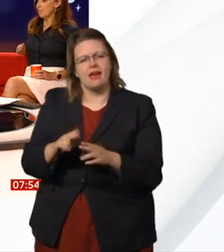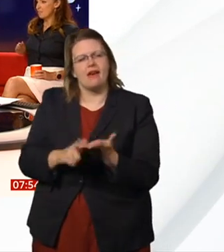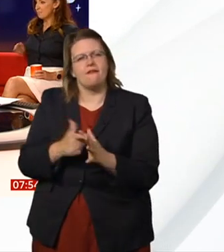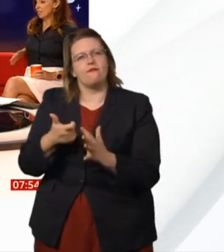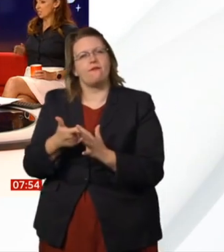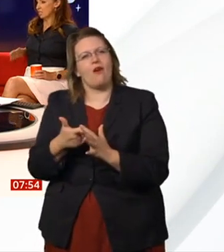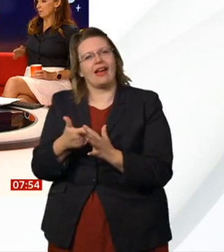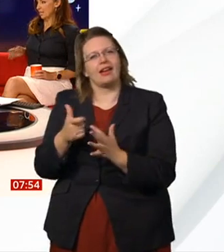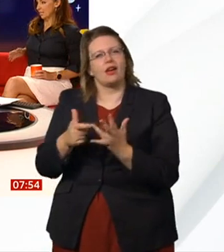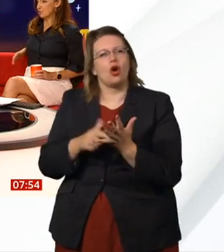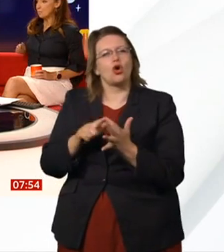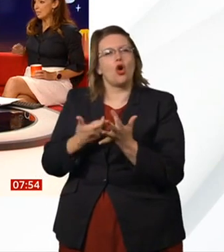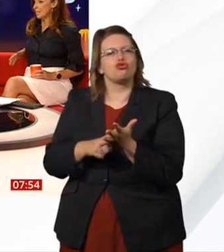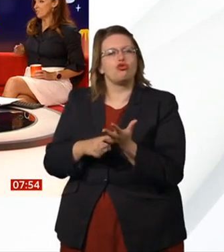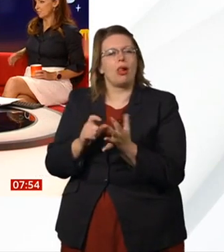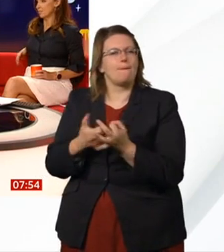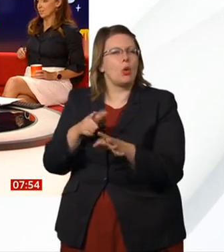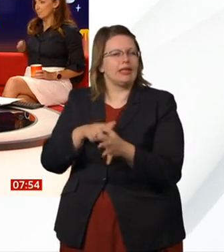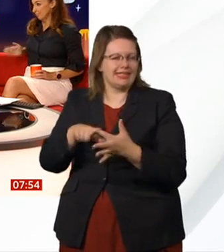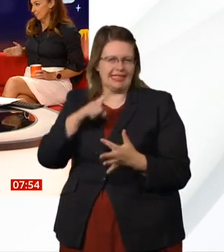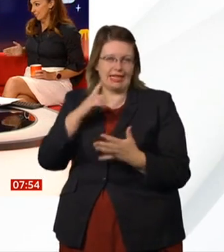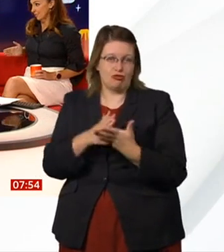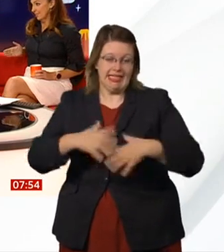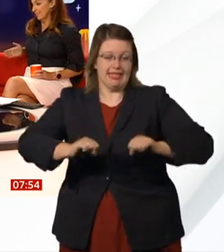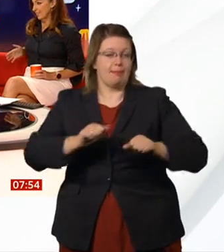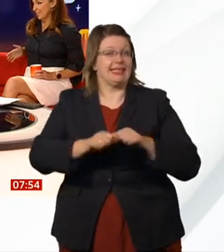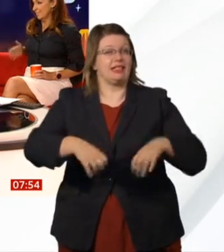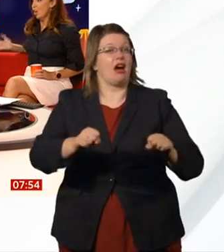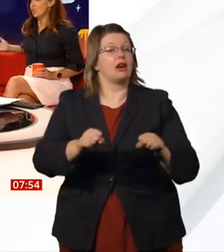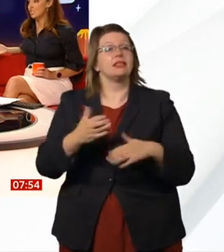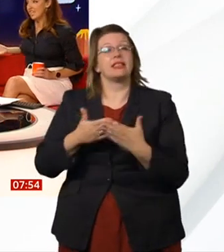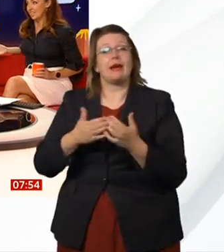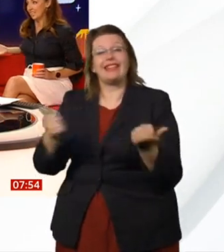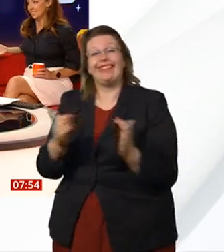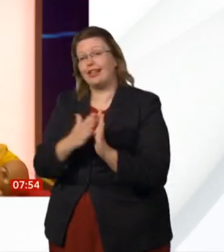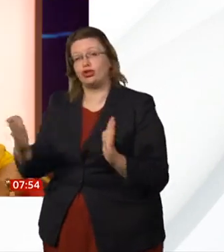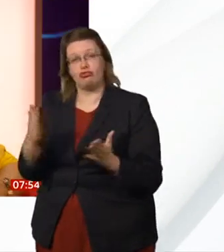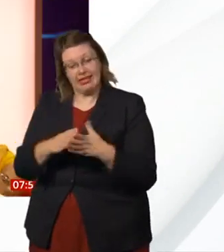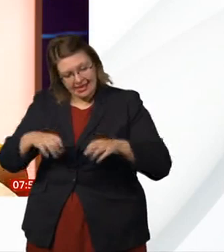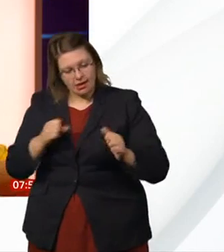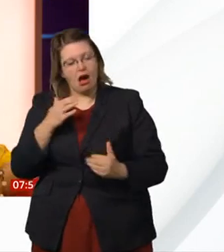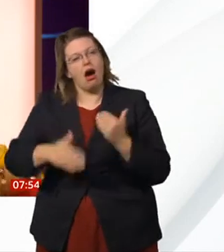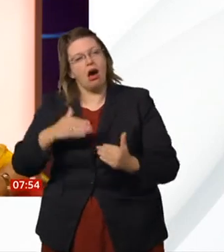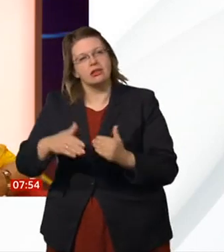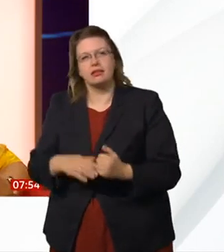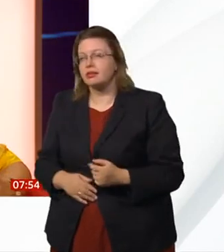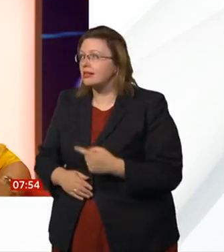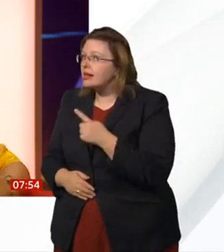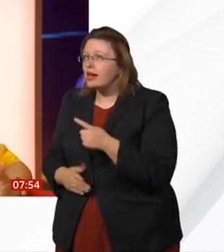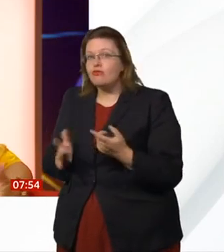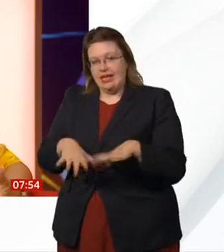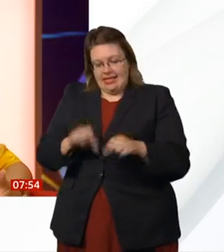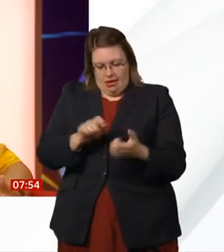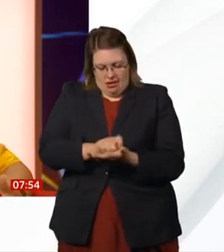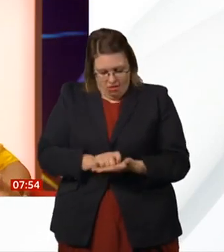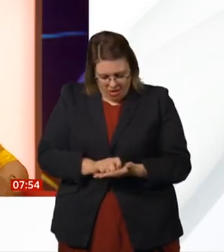begin. There is magic in beginning. Just begin something. Well, you begin and it's the hardest thing. No, but you begin and then you ask yourself questions.